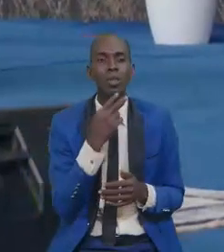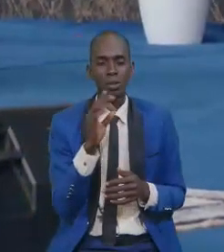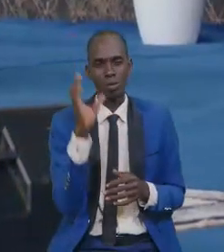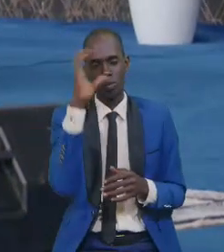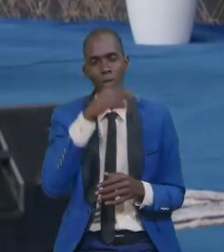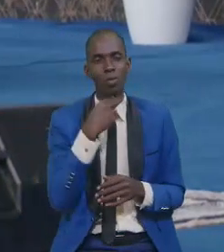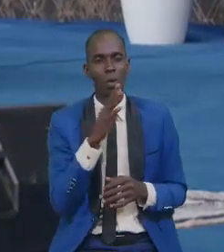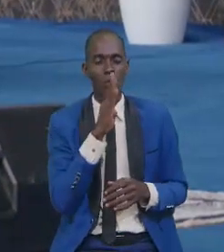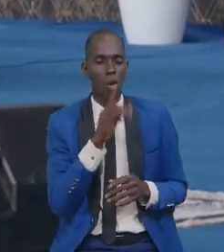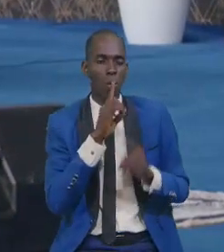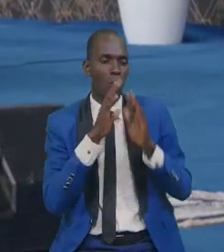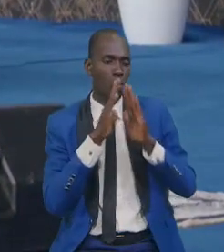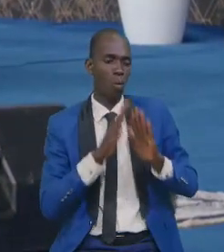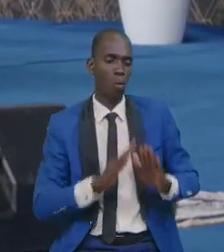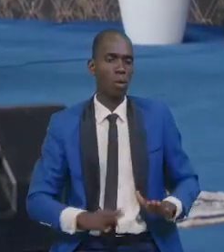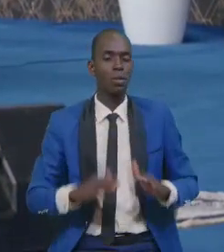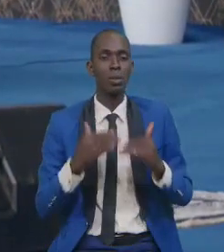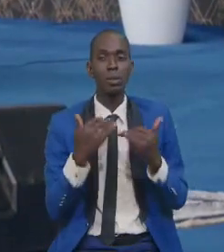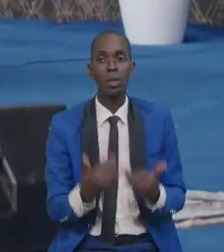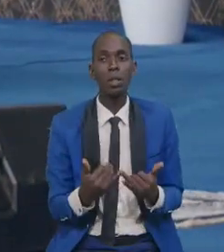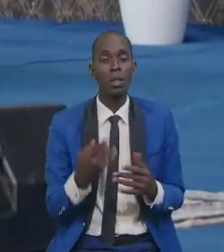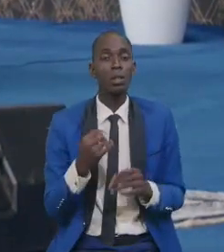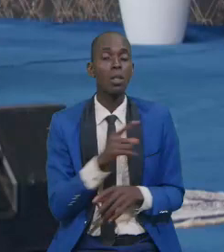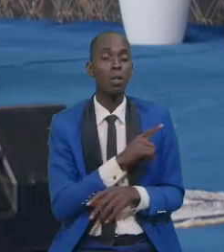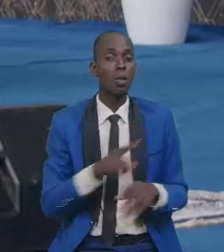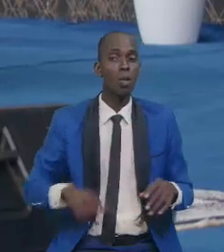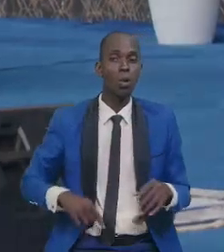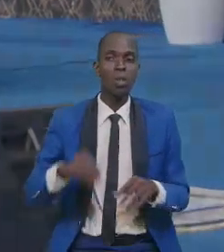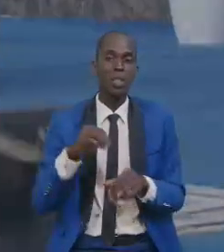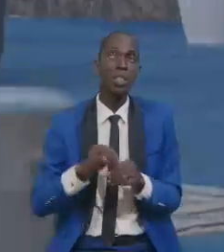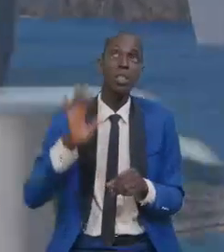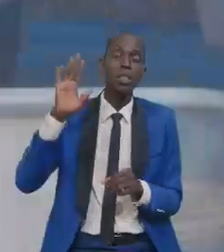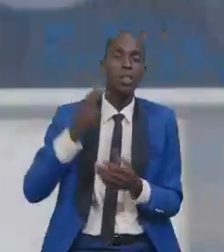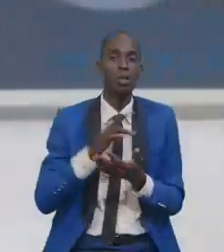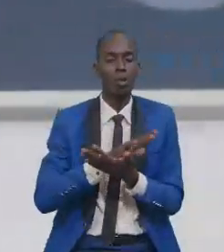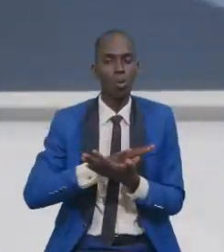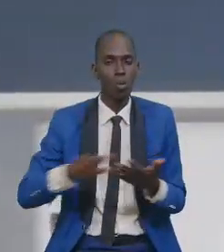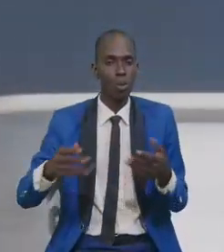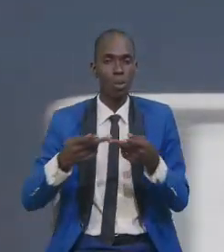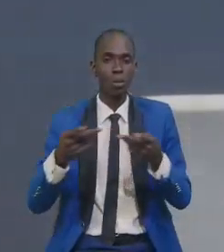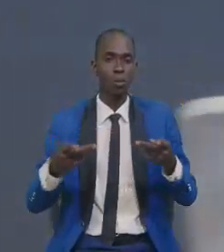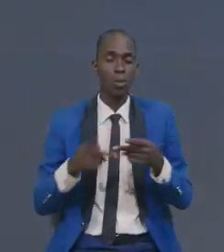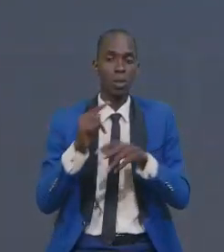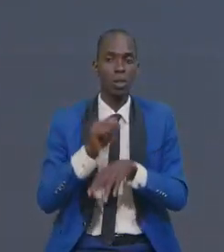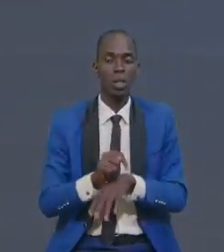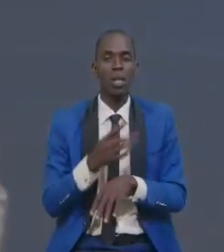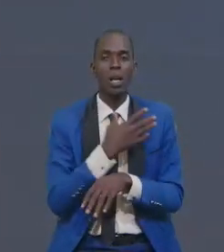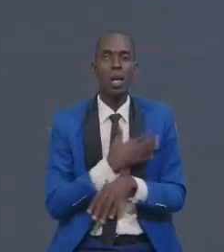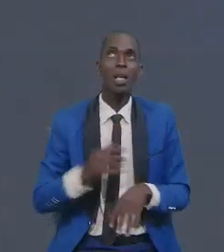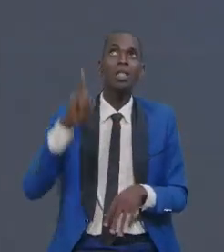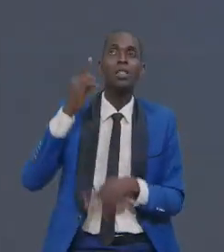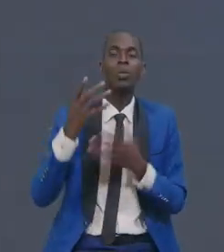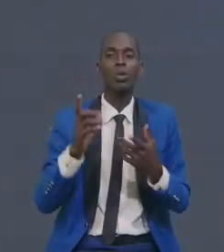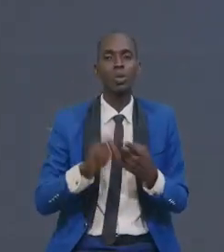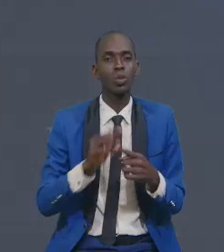is in his holy temple, the Lord in his holy sanctuary, and he wants to save, he wants to heal,